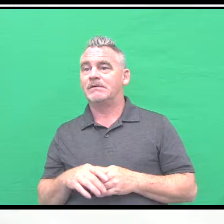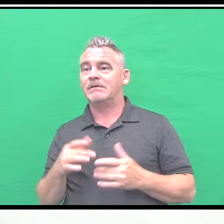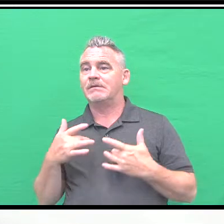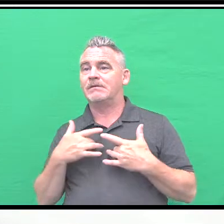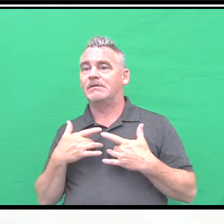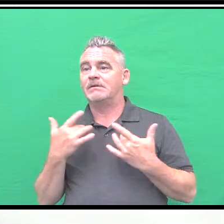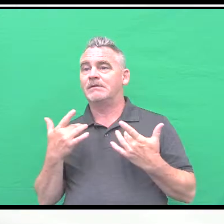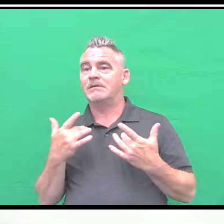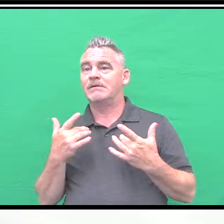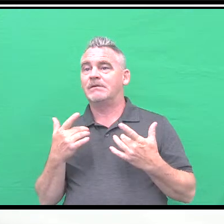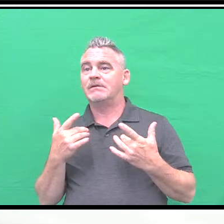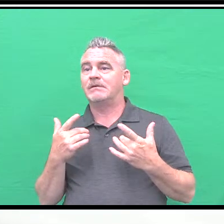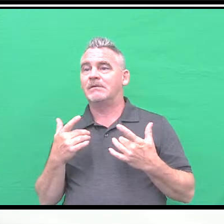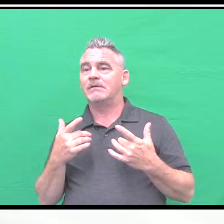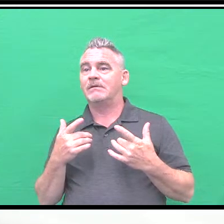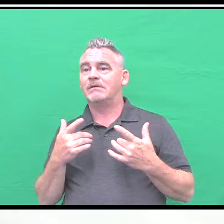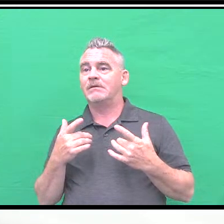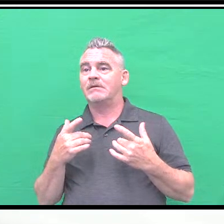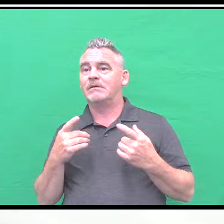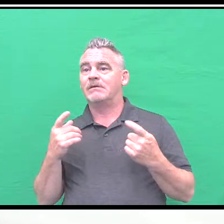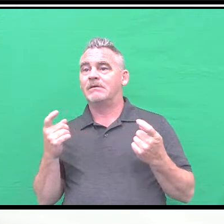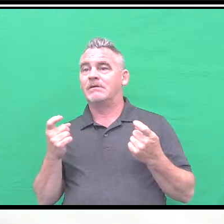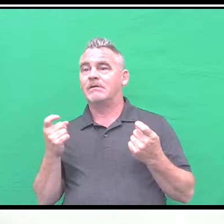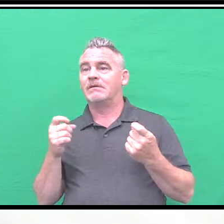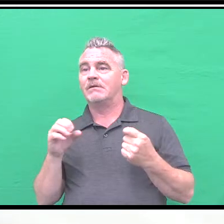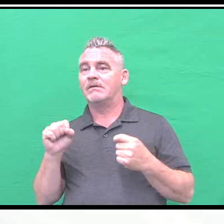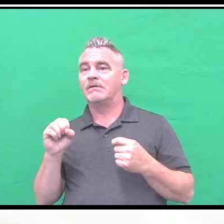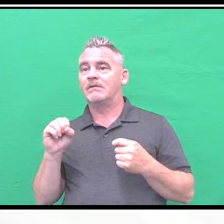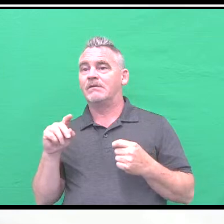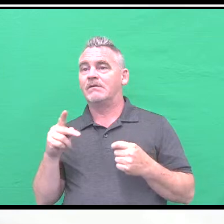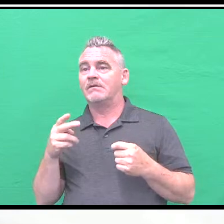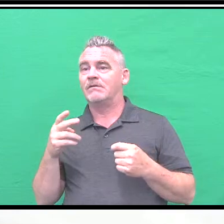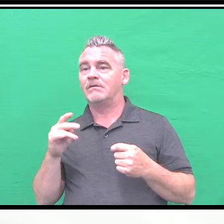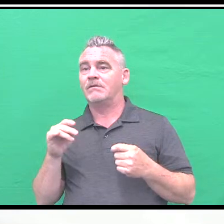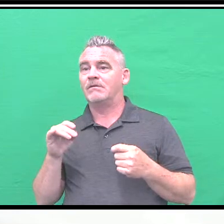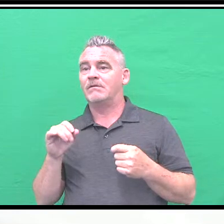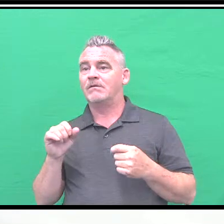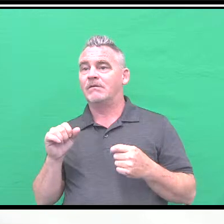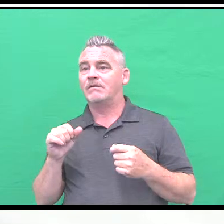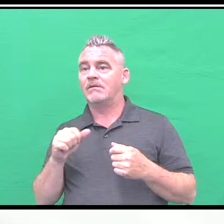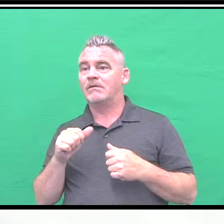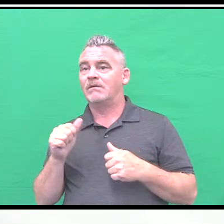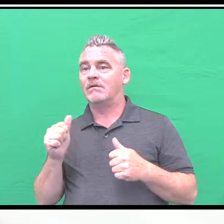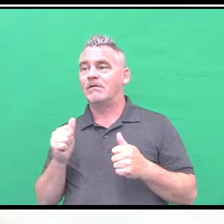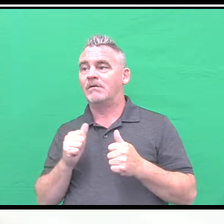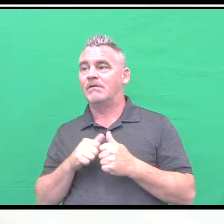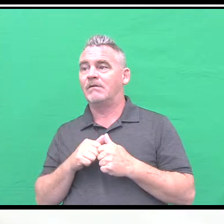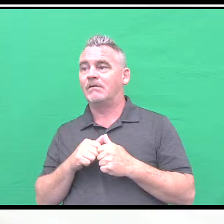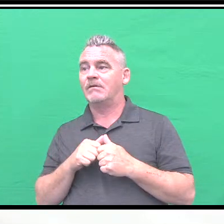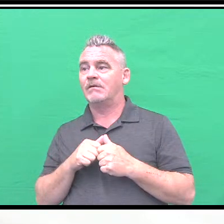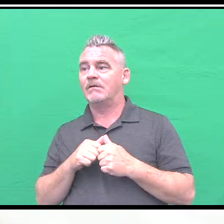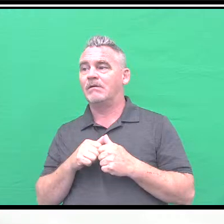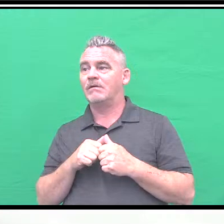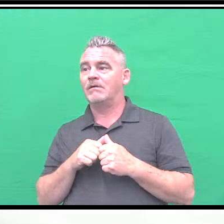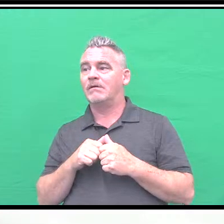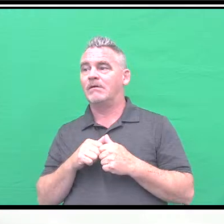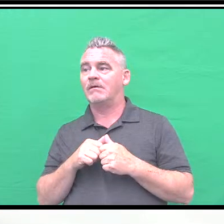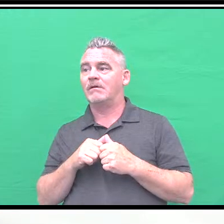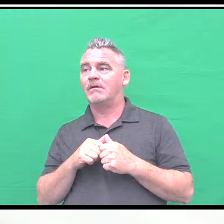that you, Sophie, have been the Behind the Blue coming back, and your broadcast